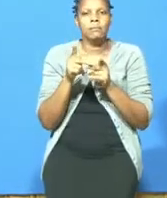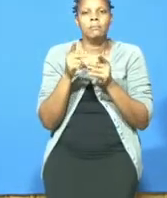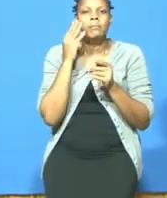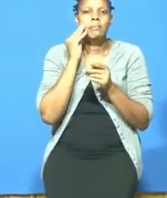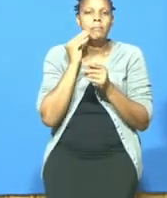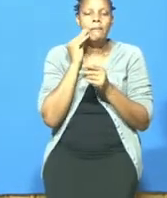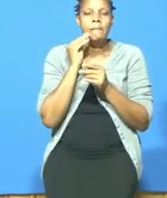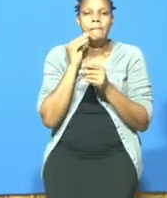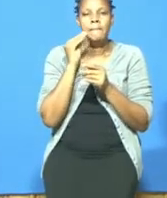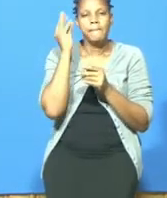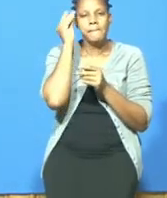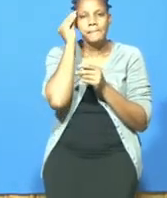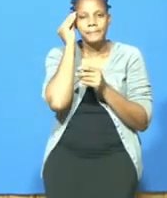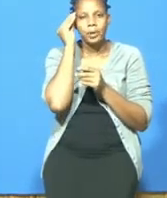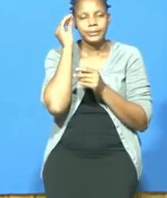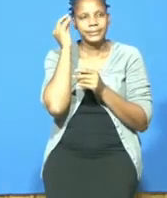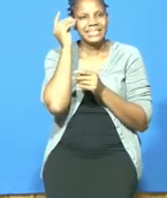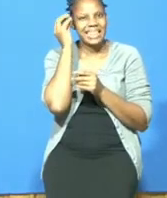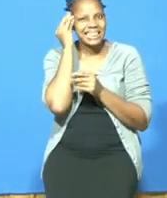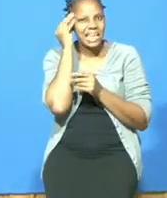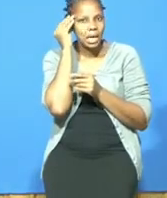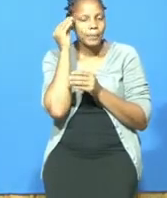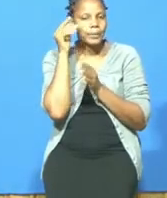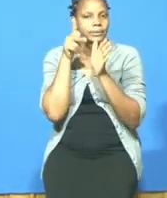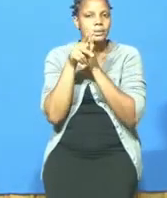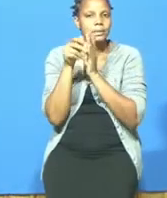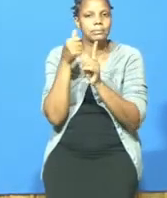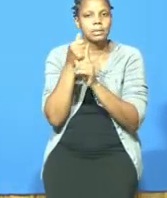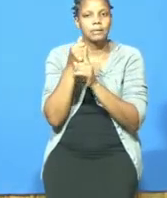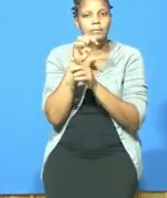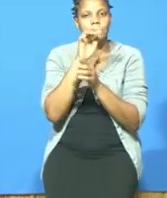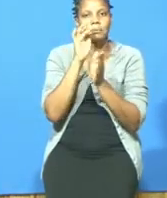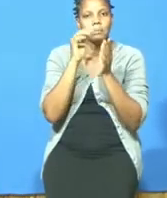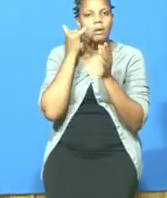thought, they can contact